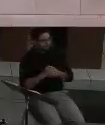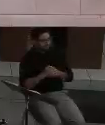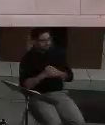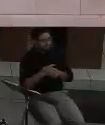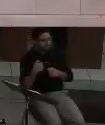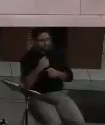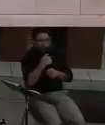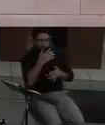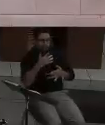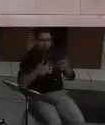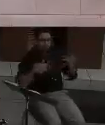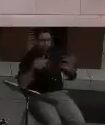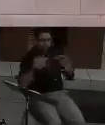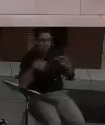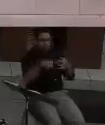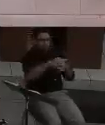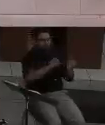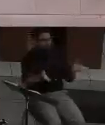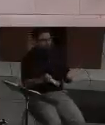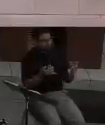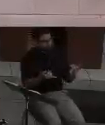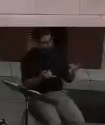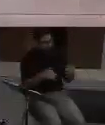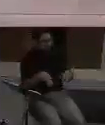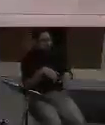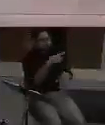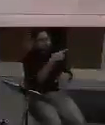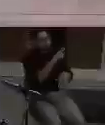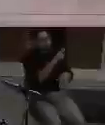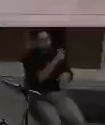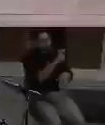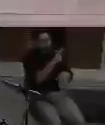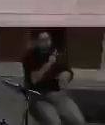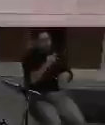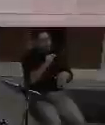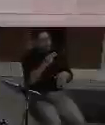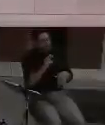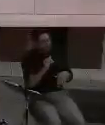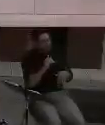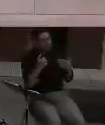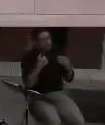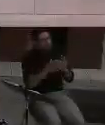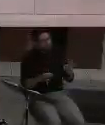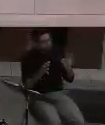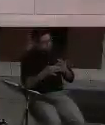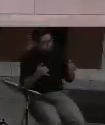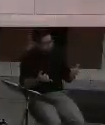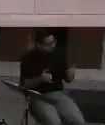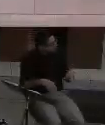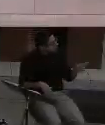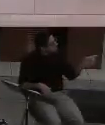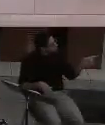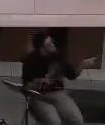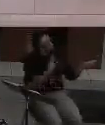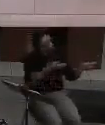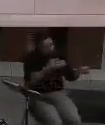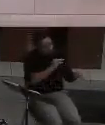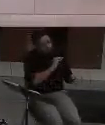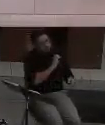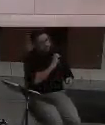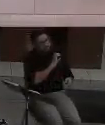here today. And Reverend Kathy has a word for us as well. I do. Welcome, welcome, welcome. Welcome to MCCDC.